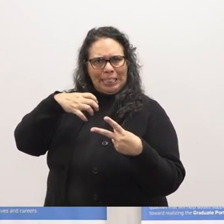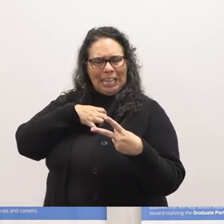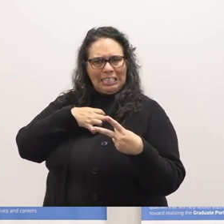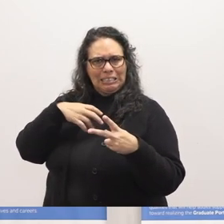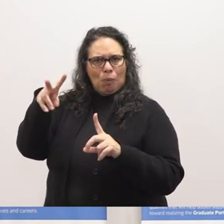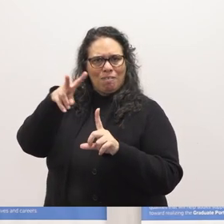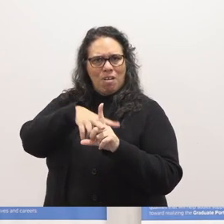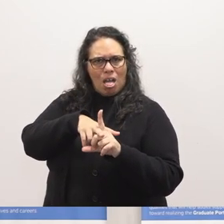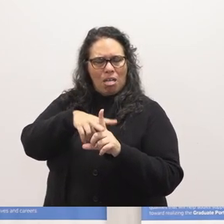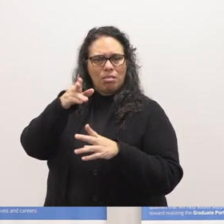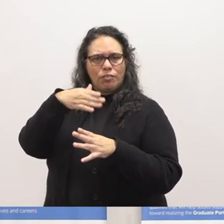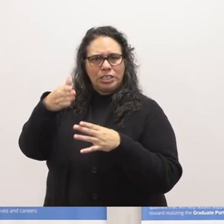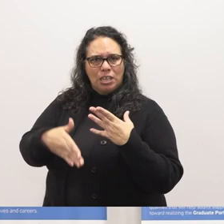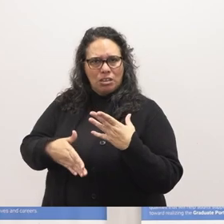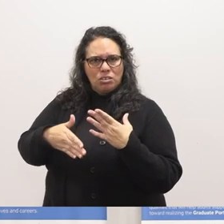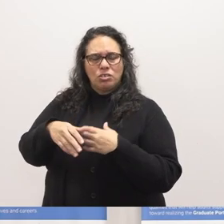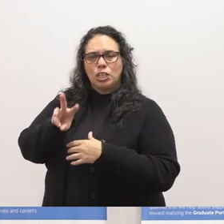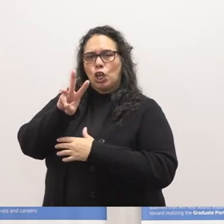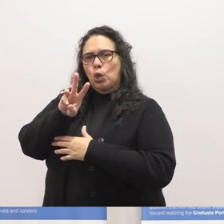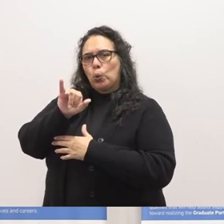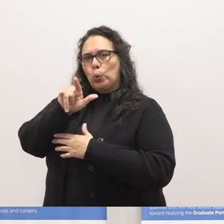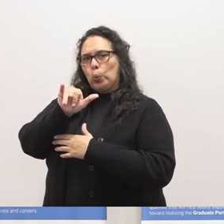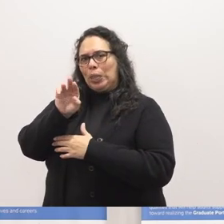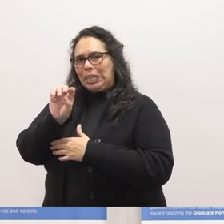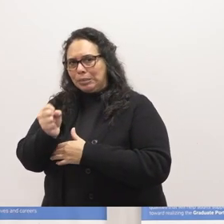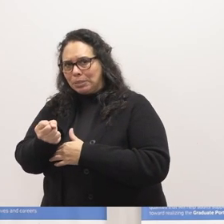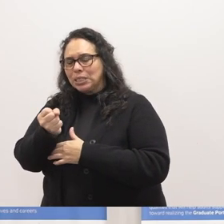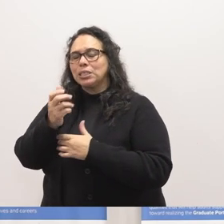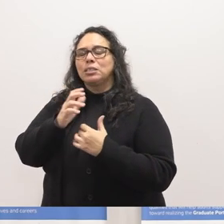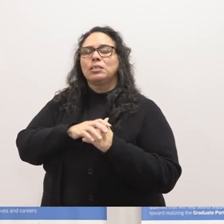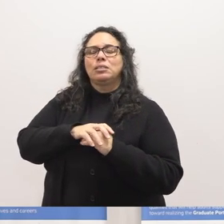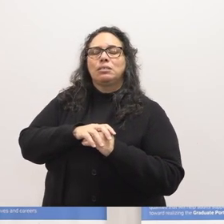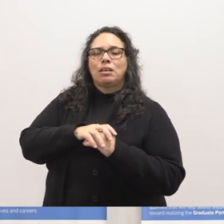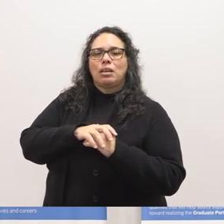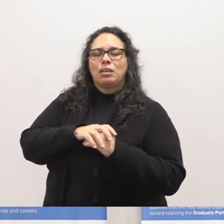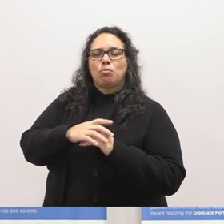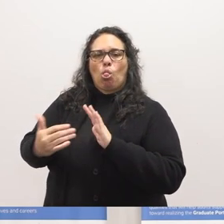resolved that appeared on the Williams lawsuit settlement quarterly report?